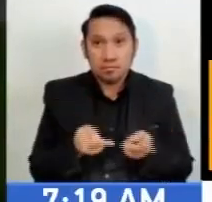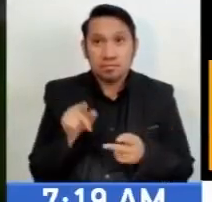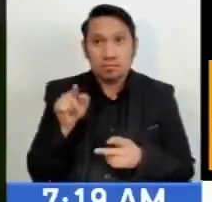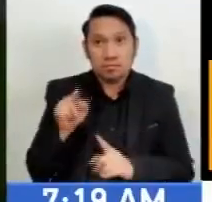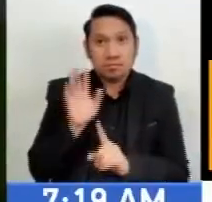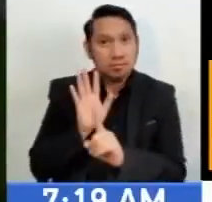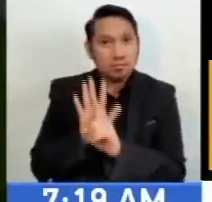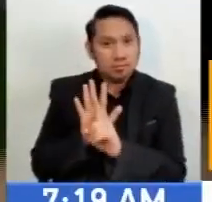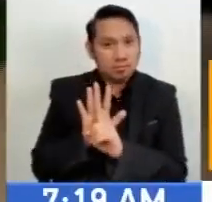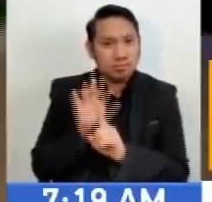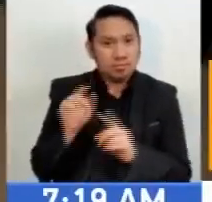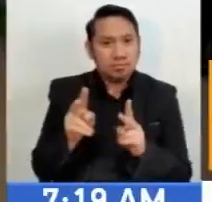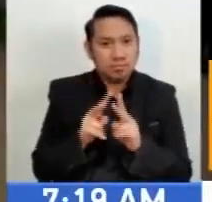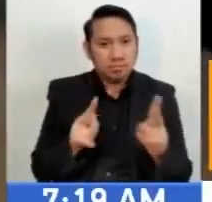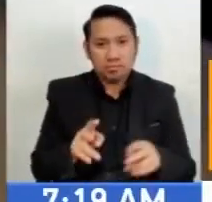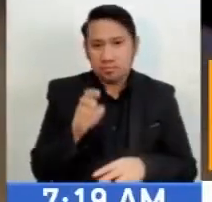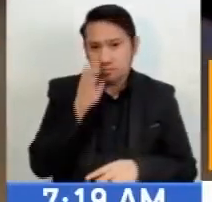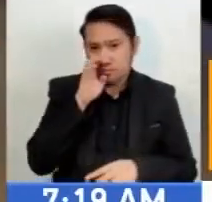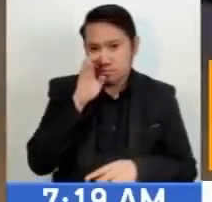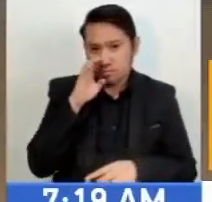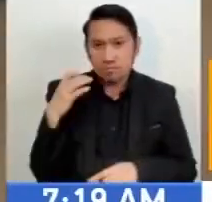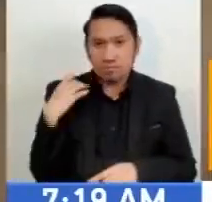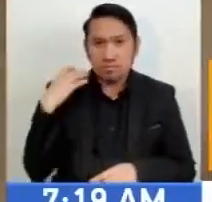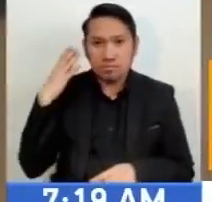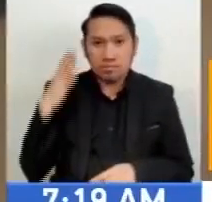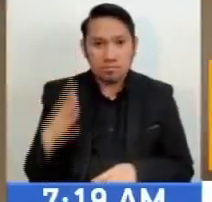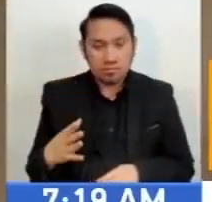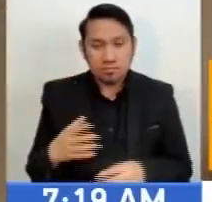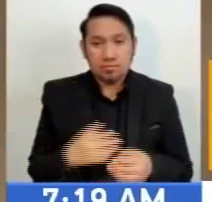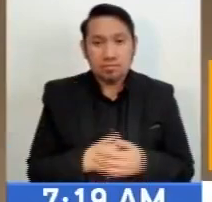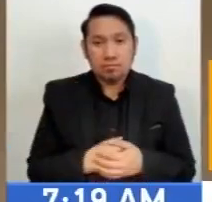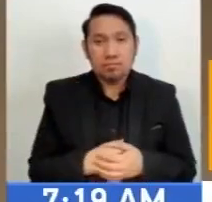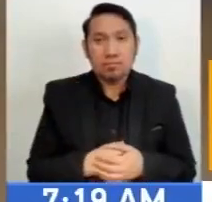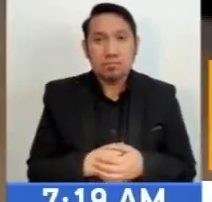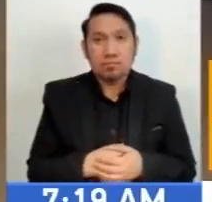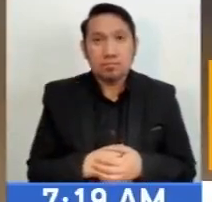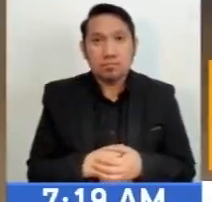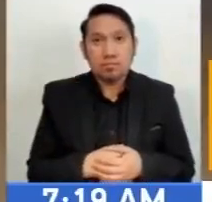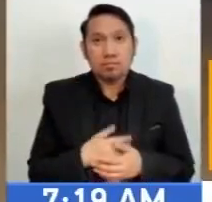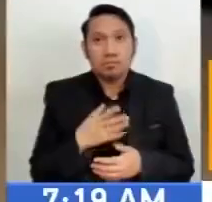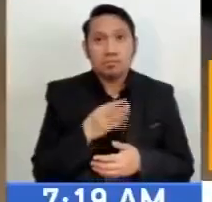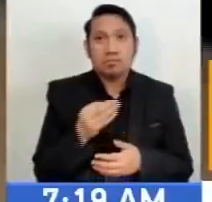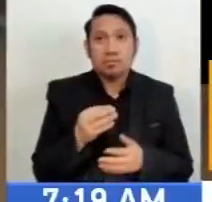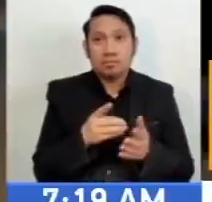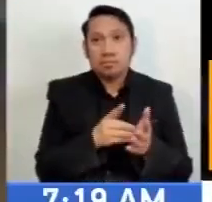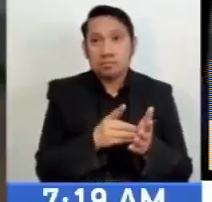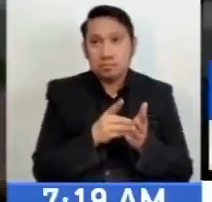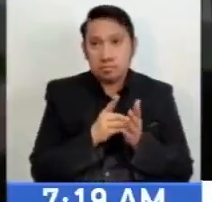strict chairman and chief executive who demands perfection.